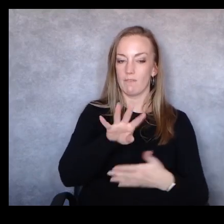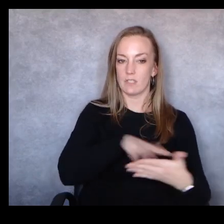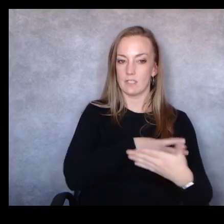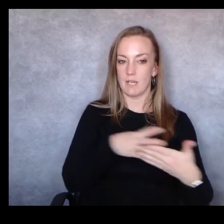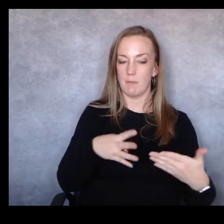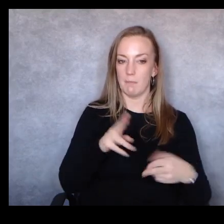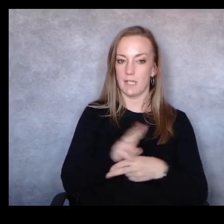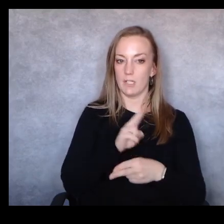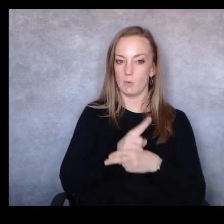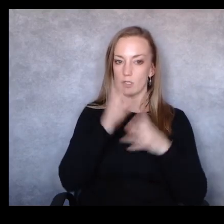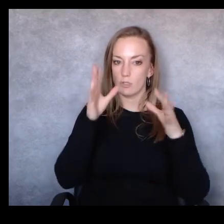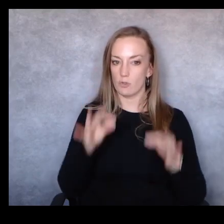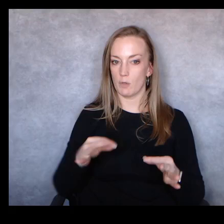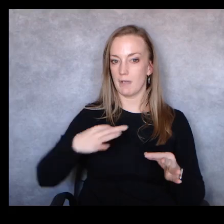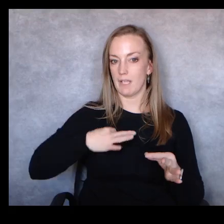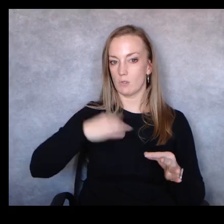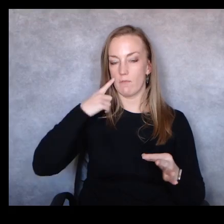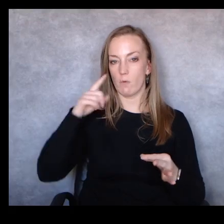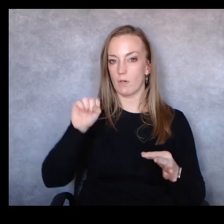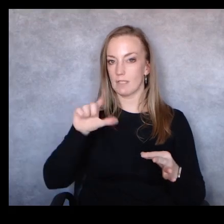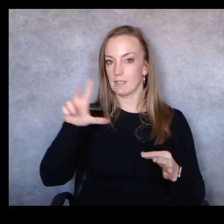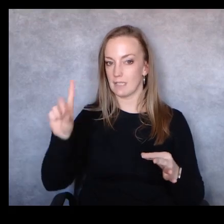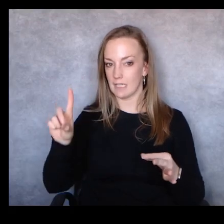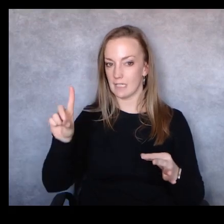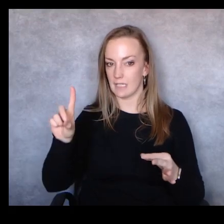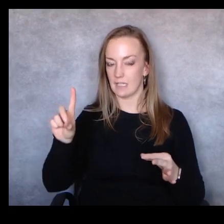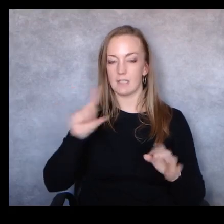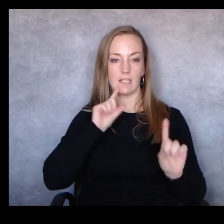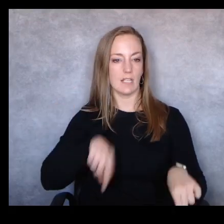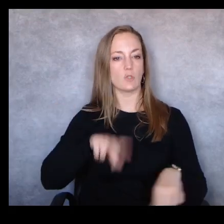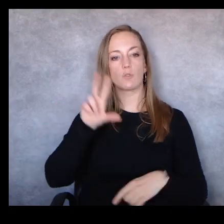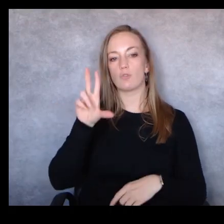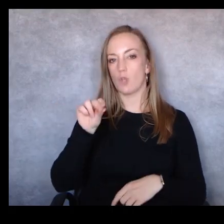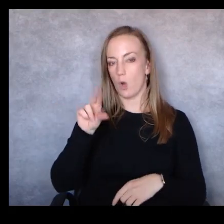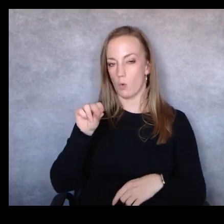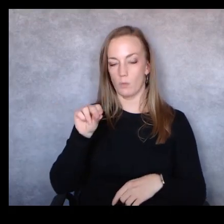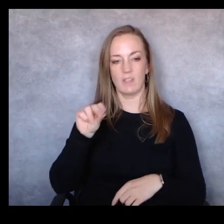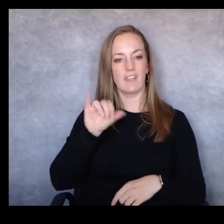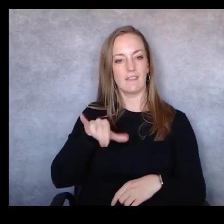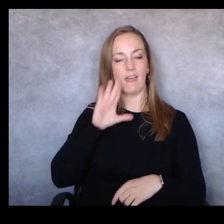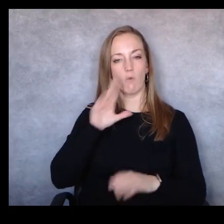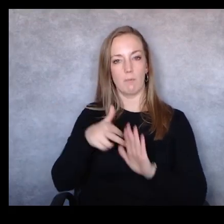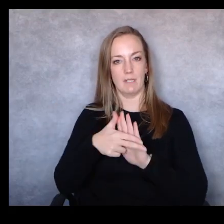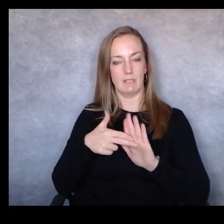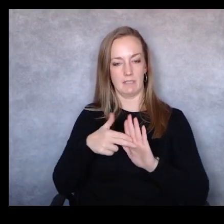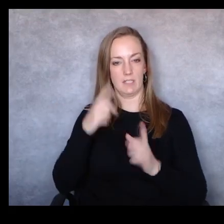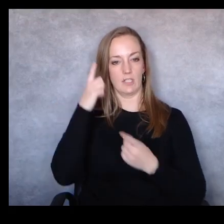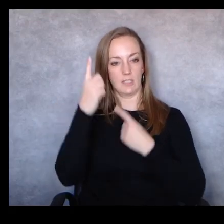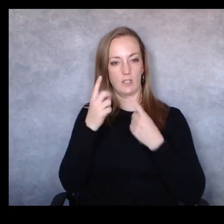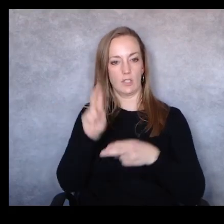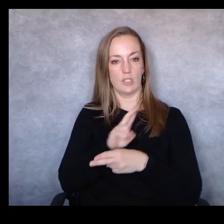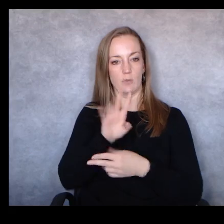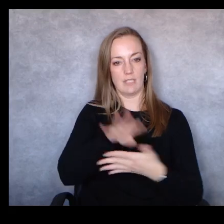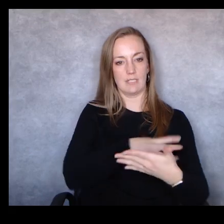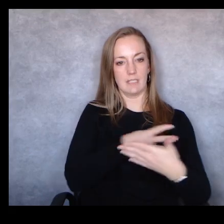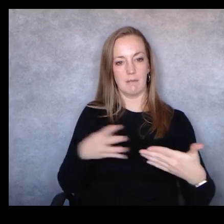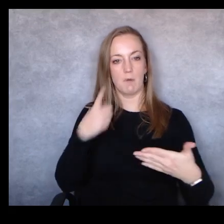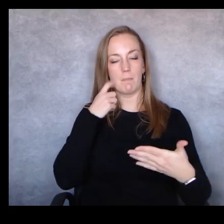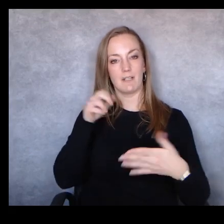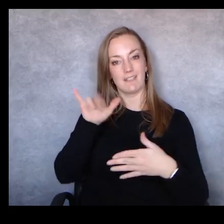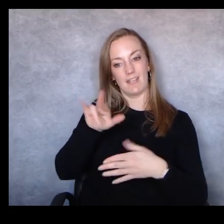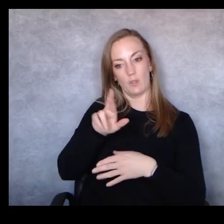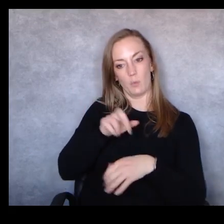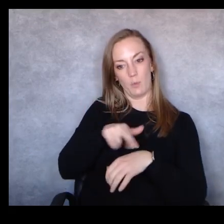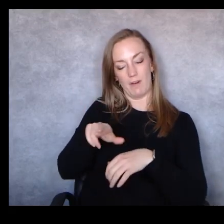determine eligibility for ASLD? No. This would be considered using the tables because the reference tables